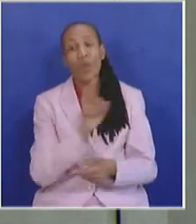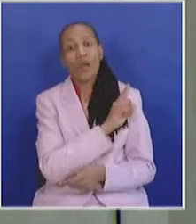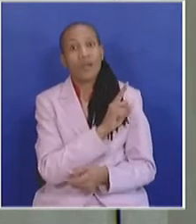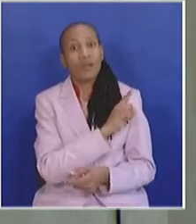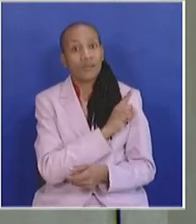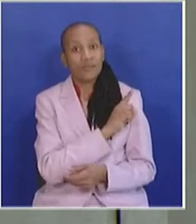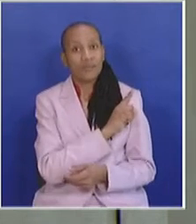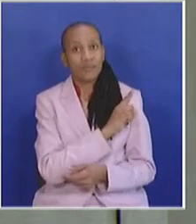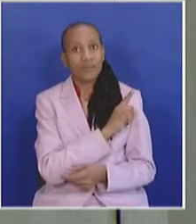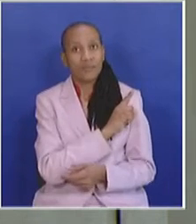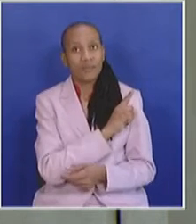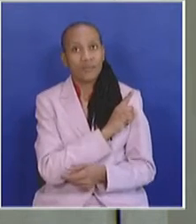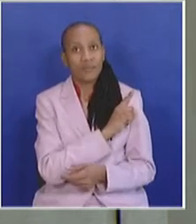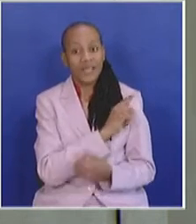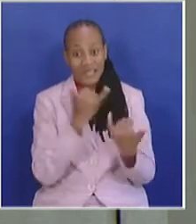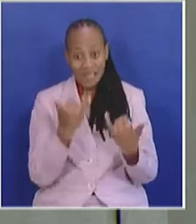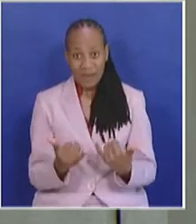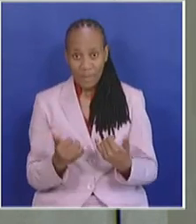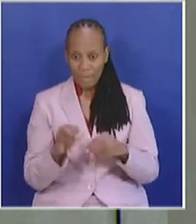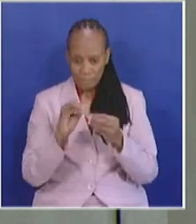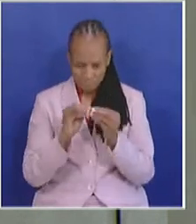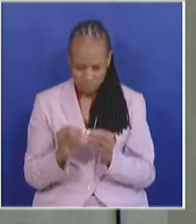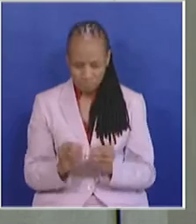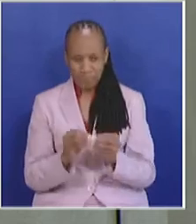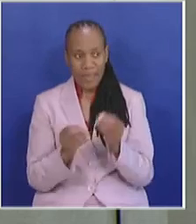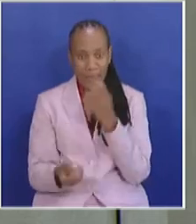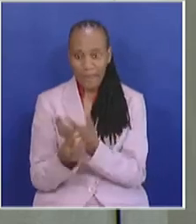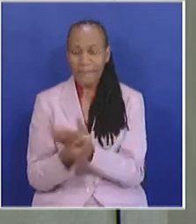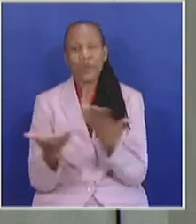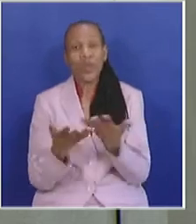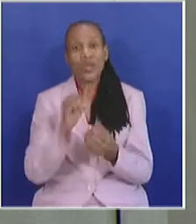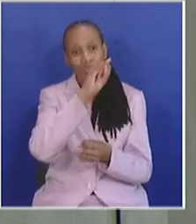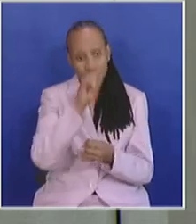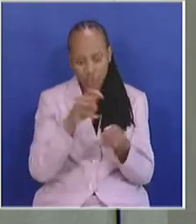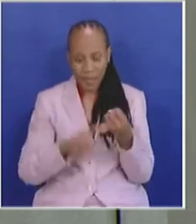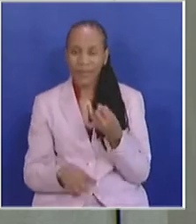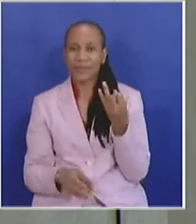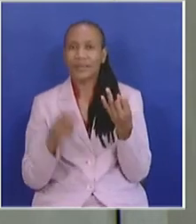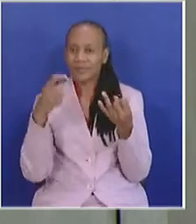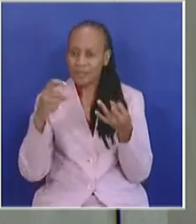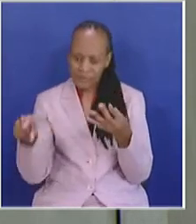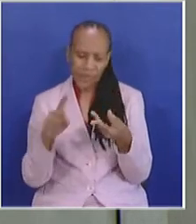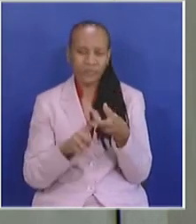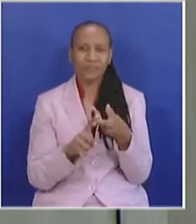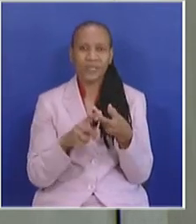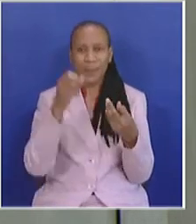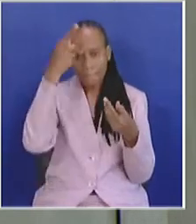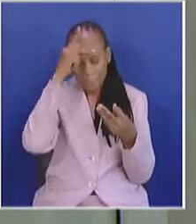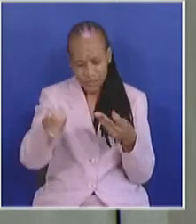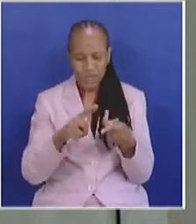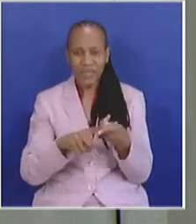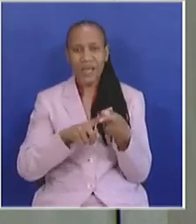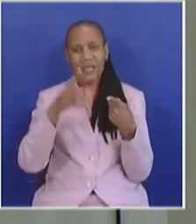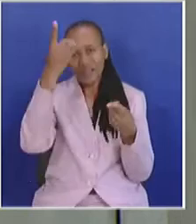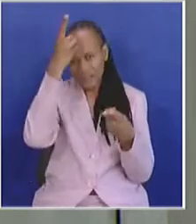concept that is currently being implemented in Johannesburg, Cape Town, Tshwane, Nelson Mandela Bay, Buffalo